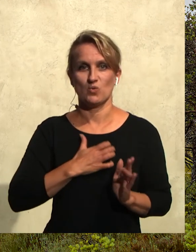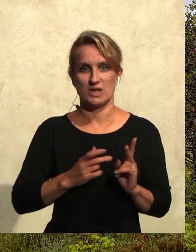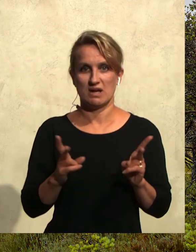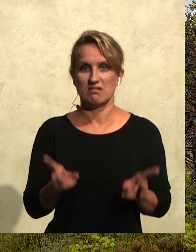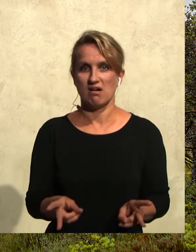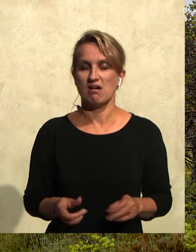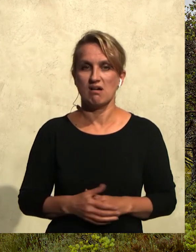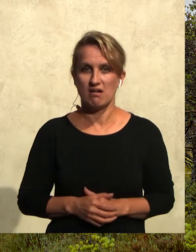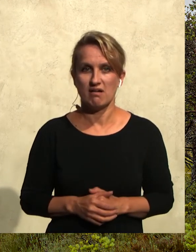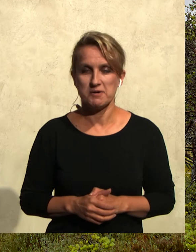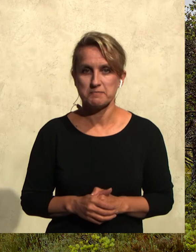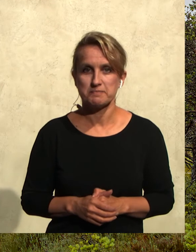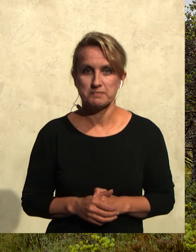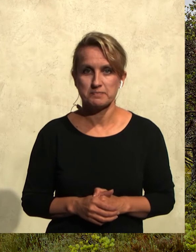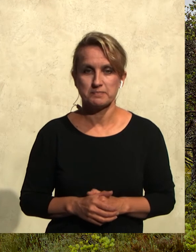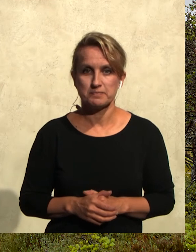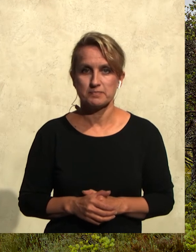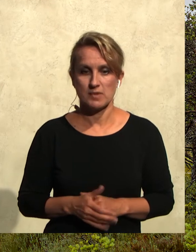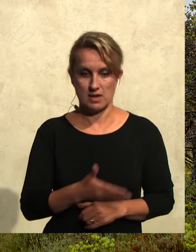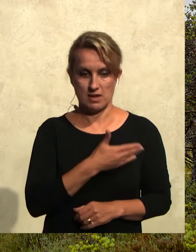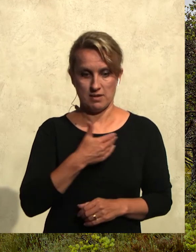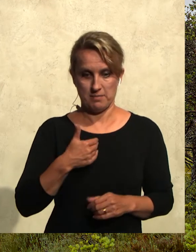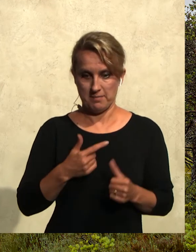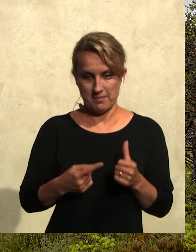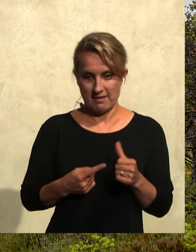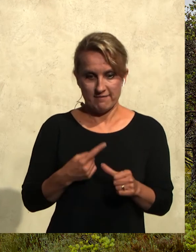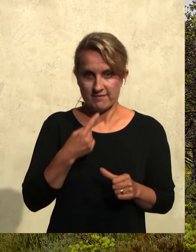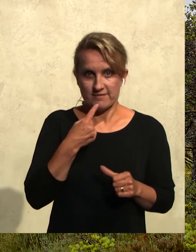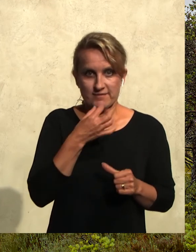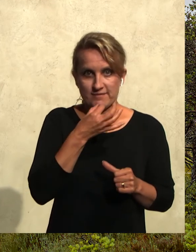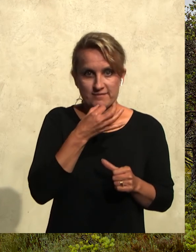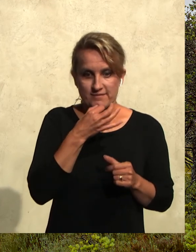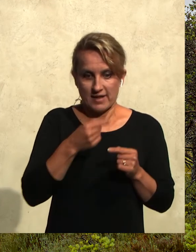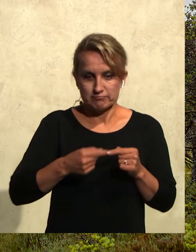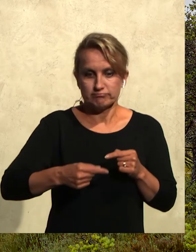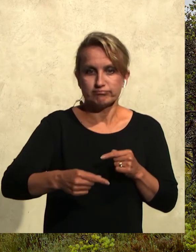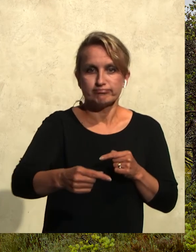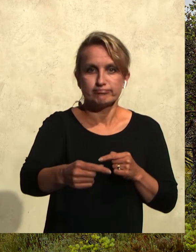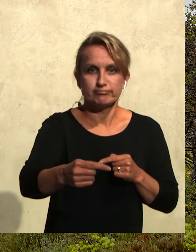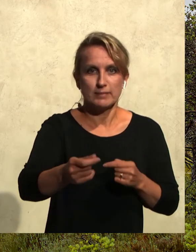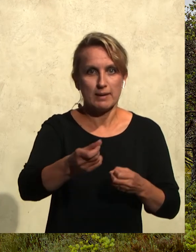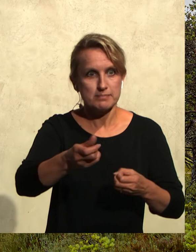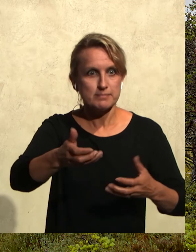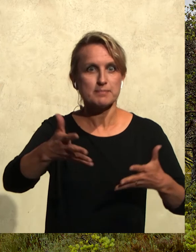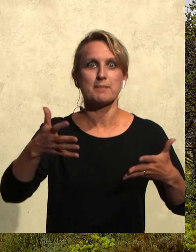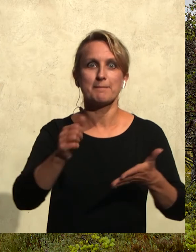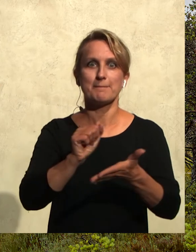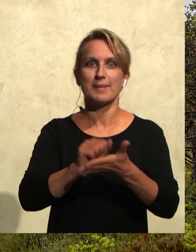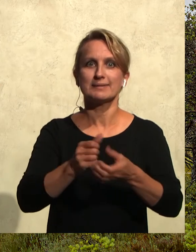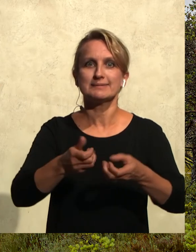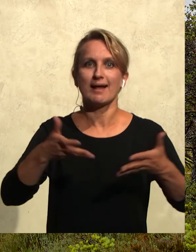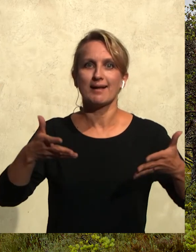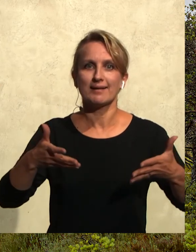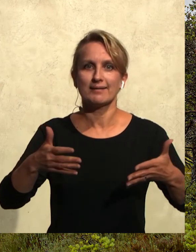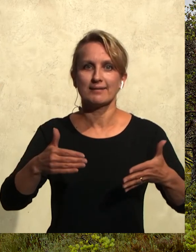just how extensive those will be. So what to do about this? Of course, adopting a whole of society approach. So